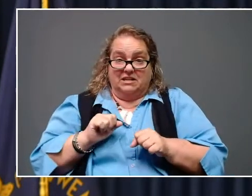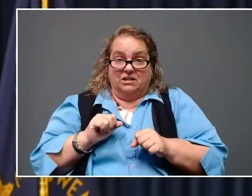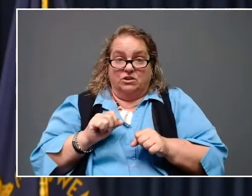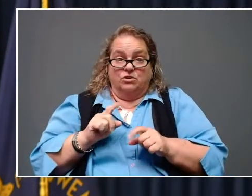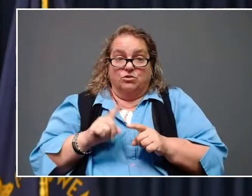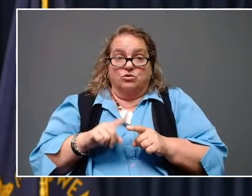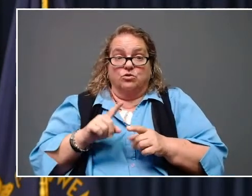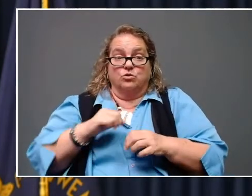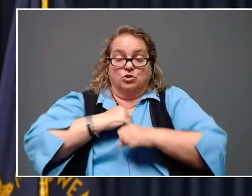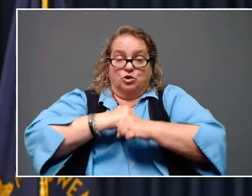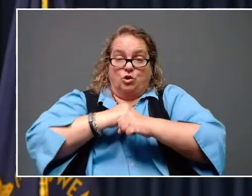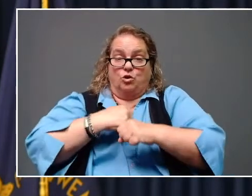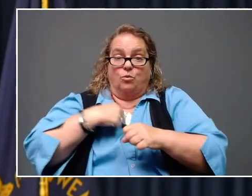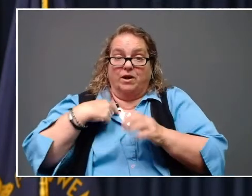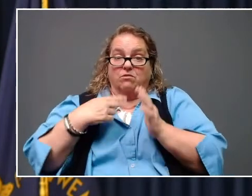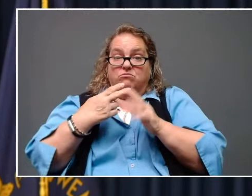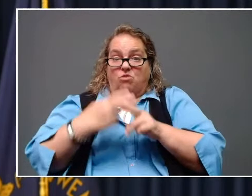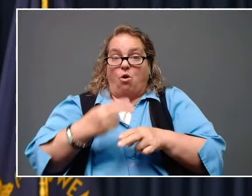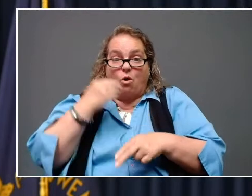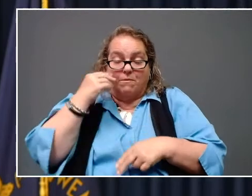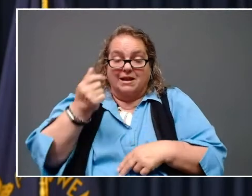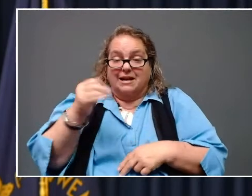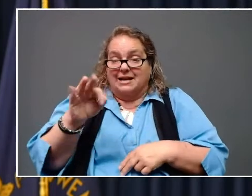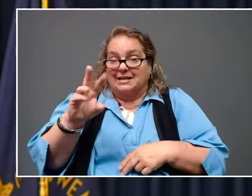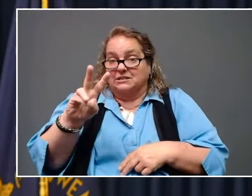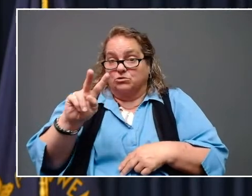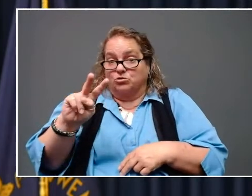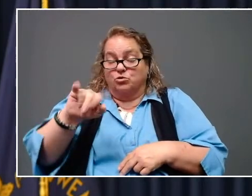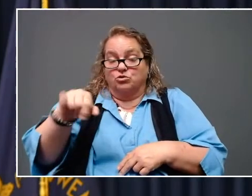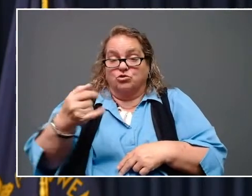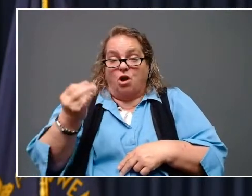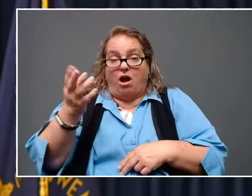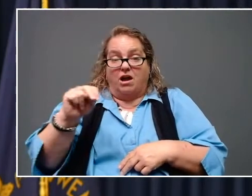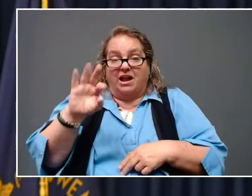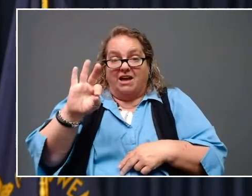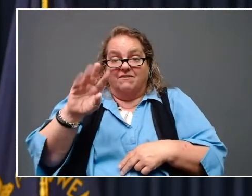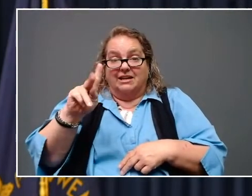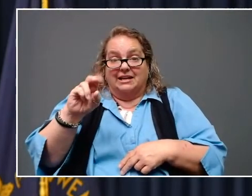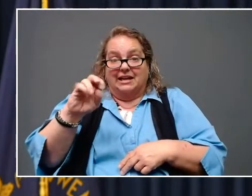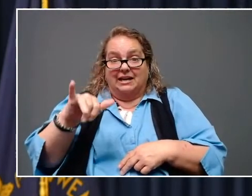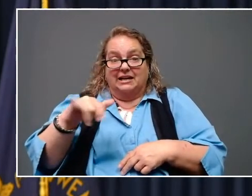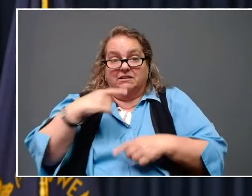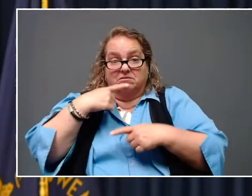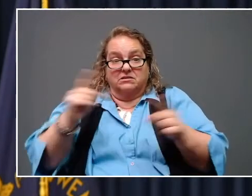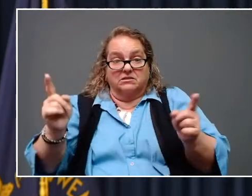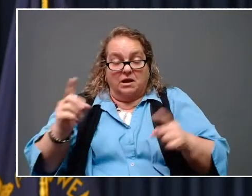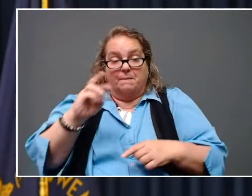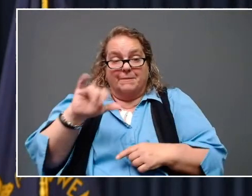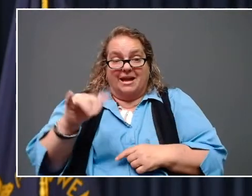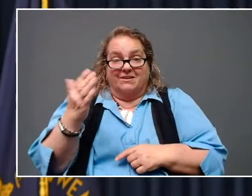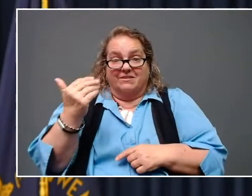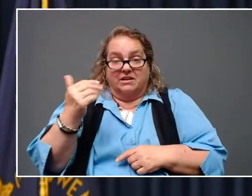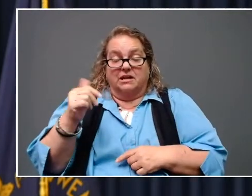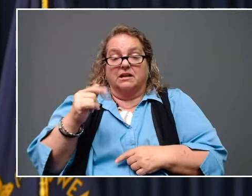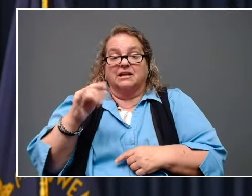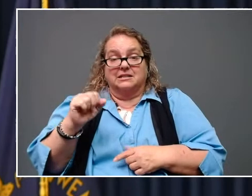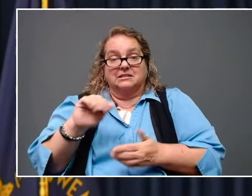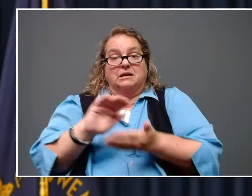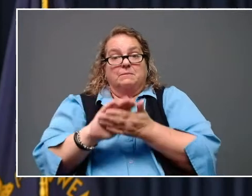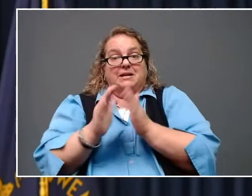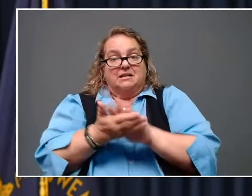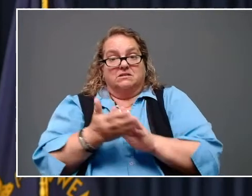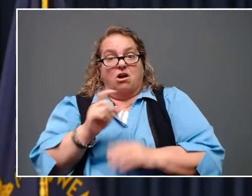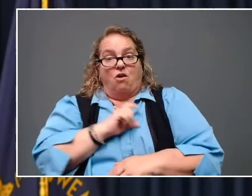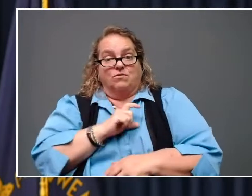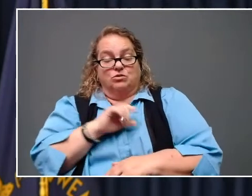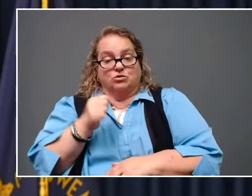1962, President John F. Kennedy signed a proclamation that designated May 15th as Peace Officers Memorial Day and the week in